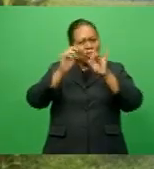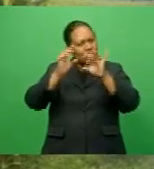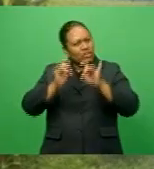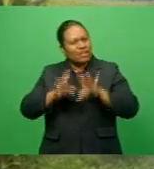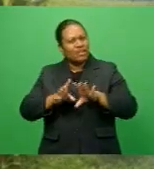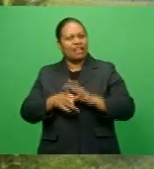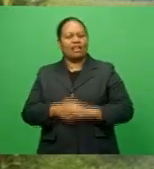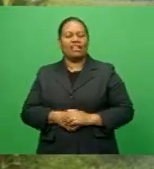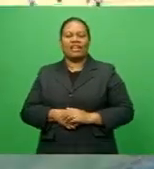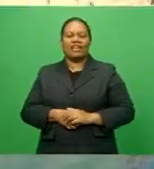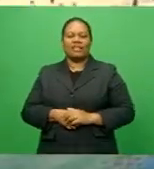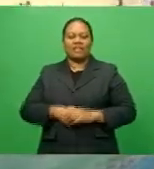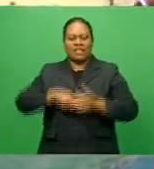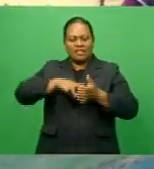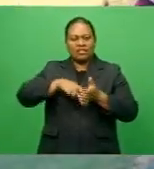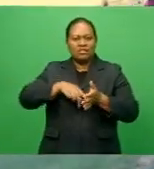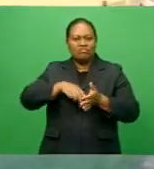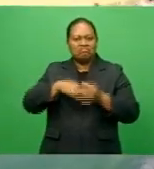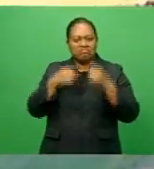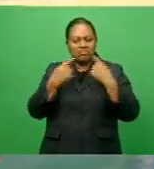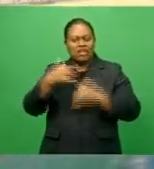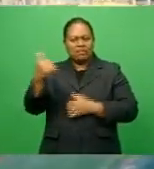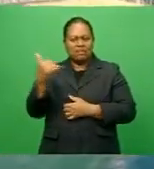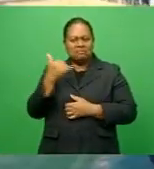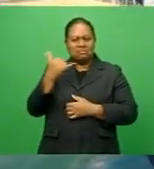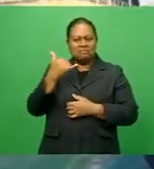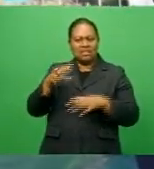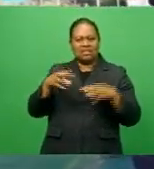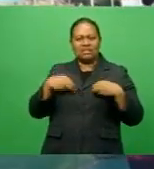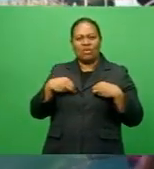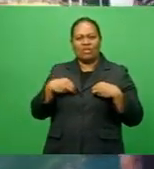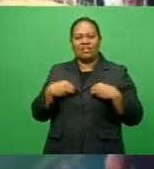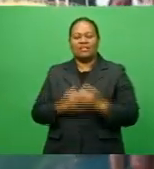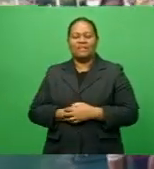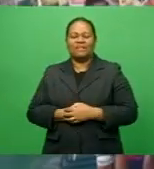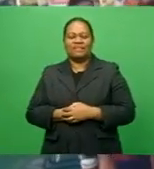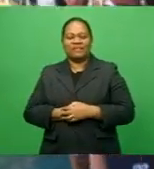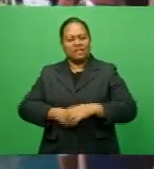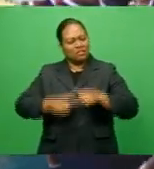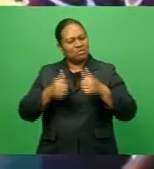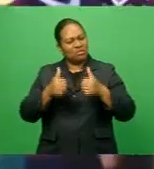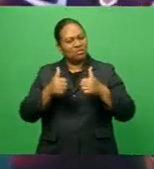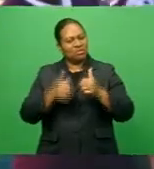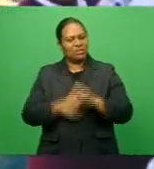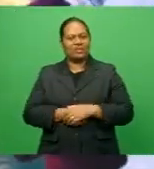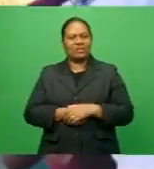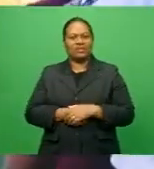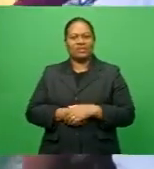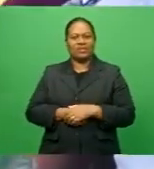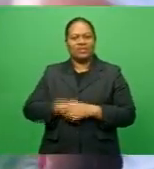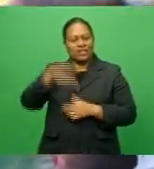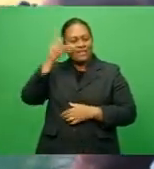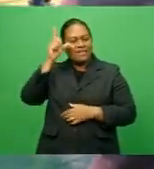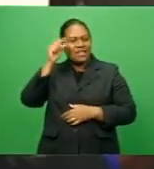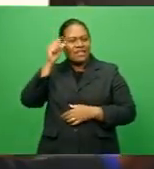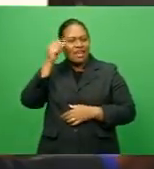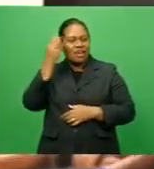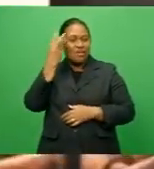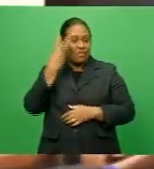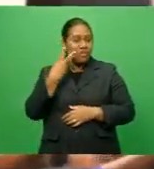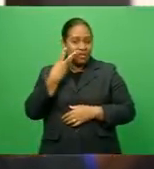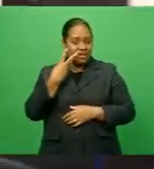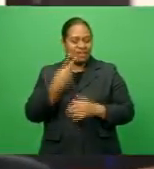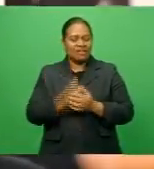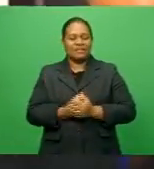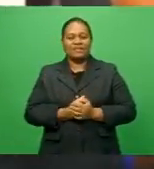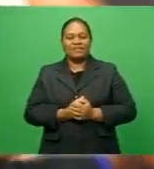Super Rugby. So I've been getting calls and it's good for the Fijiana. But at the same time,